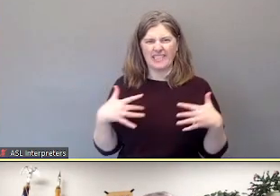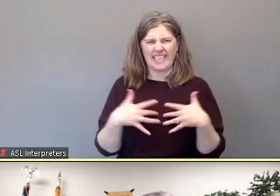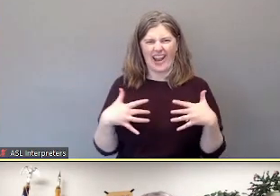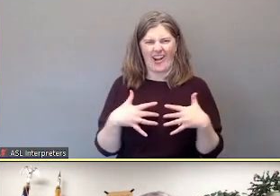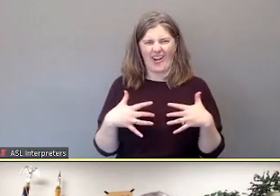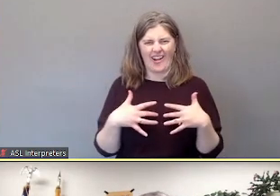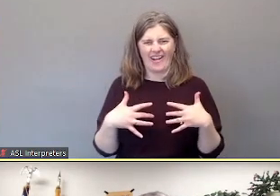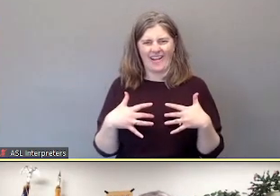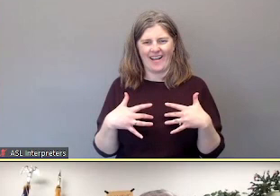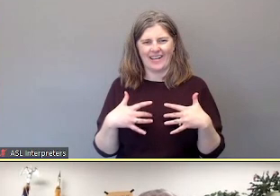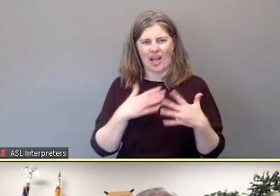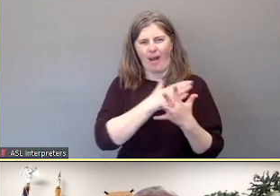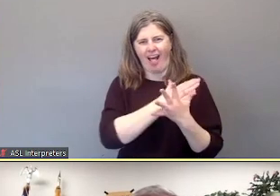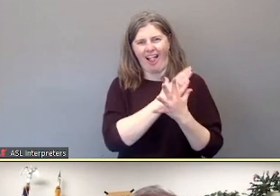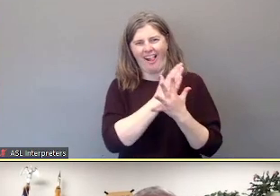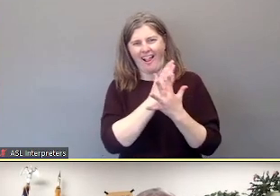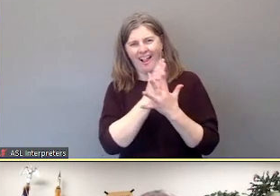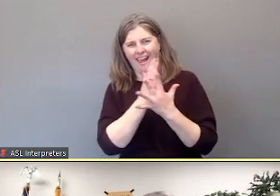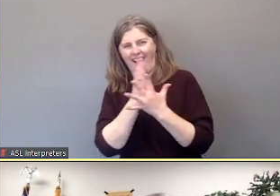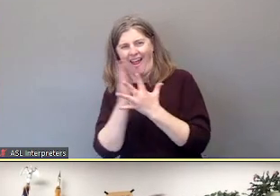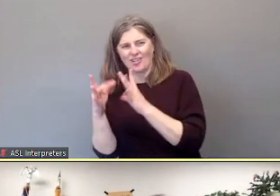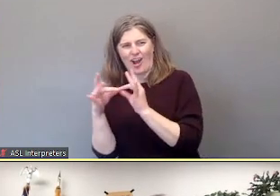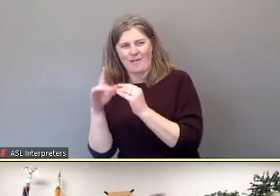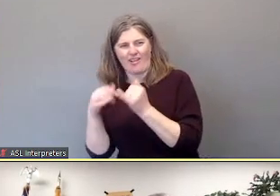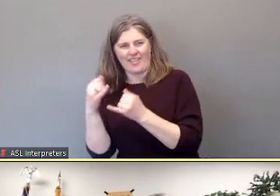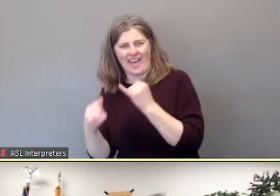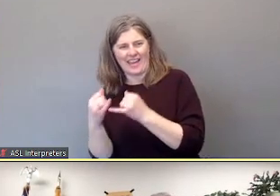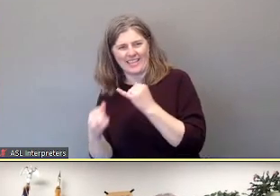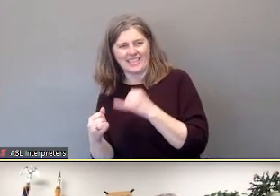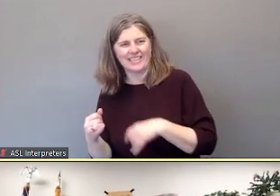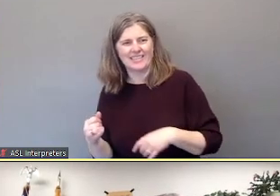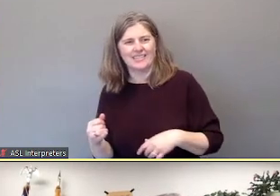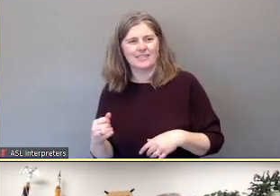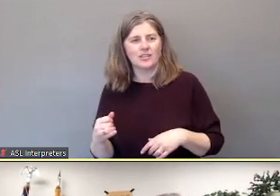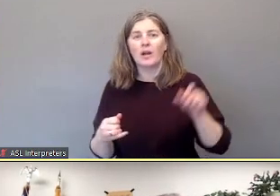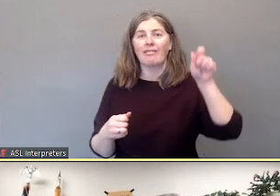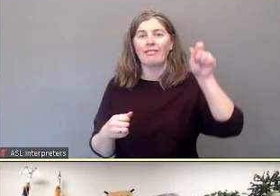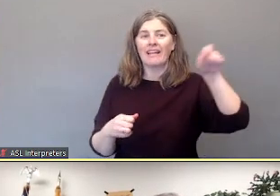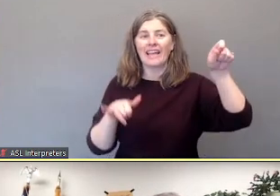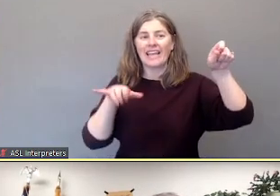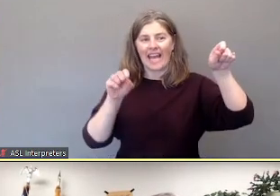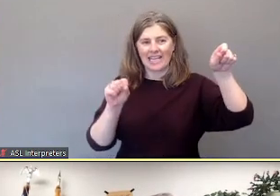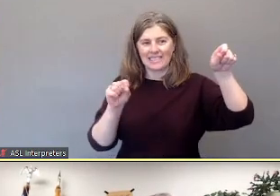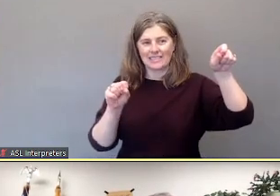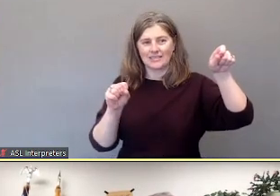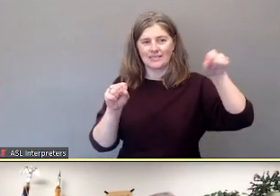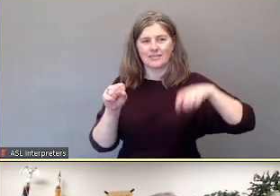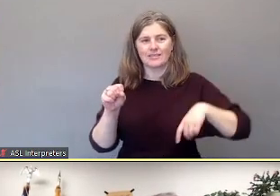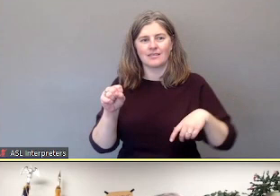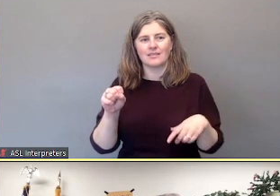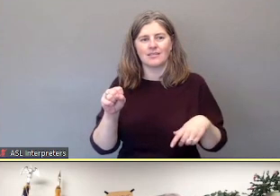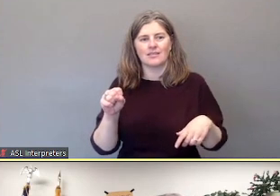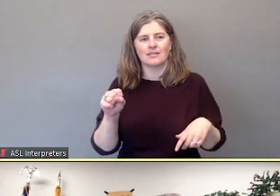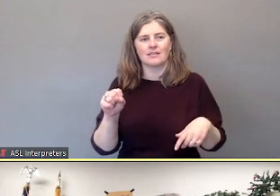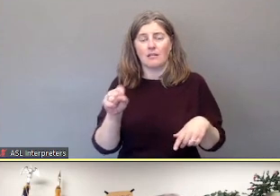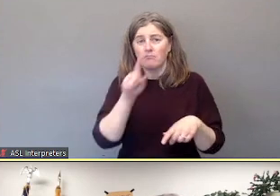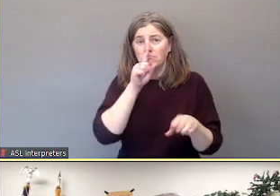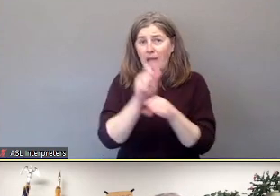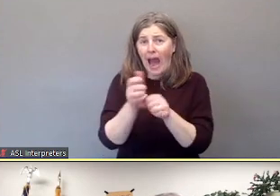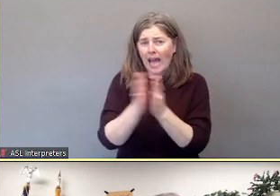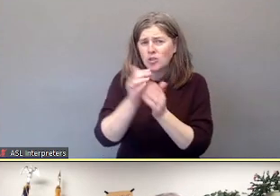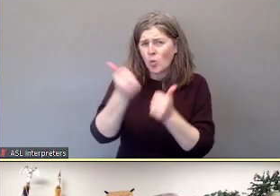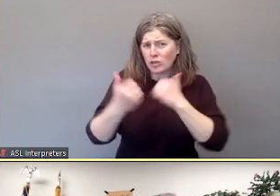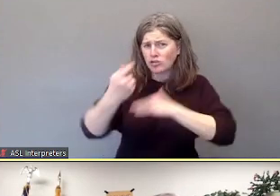got all the way to the end so I could talk to you about it today. And but you would say, yes, I've had a test, and then it actually,